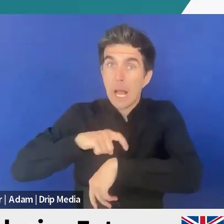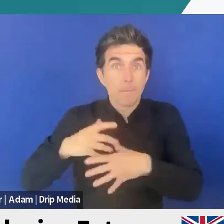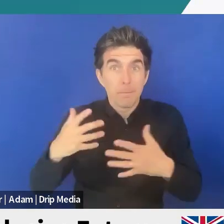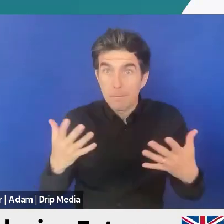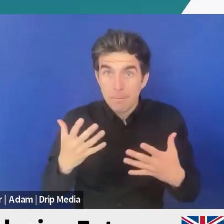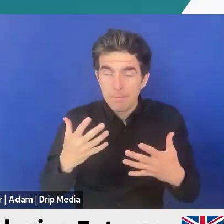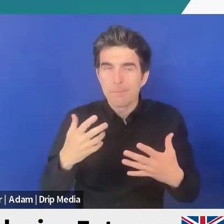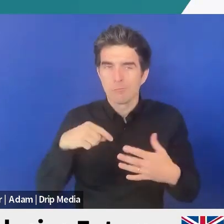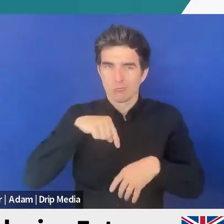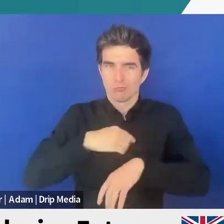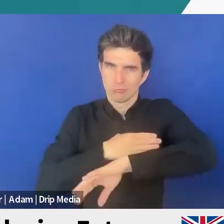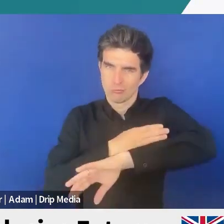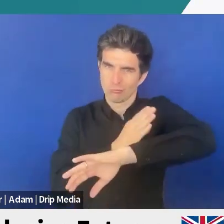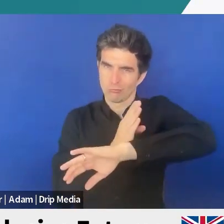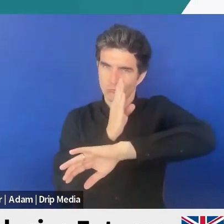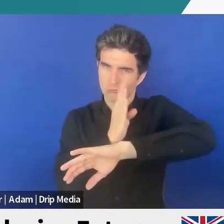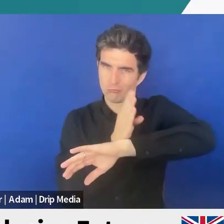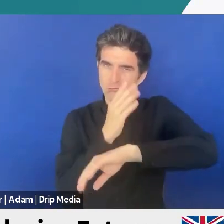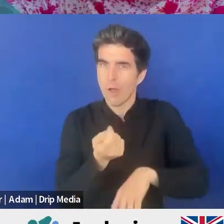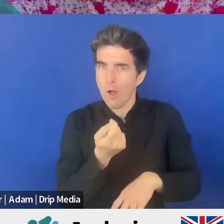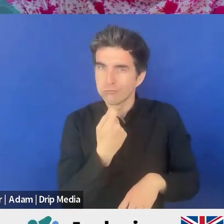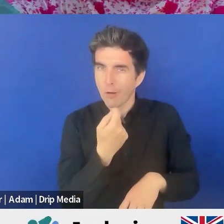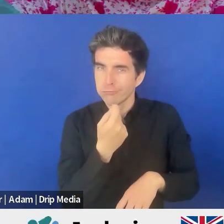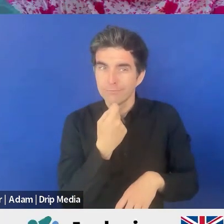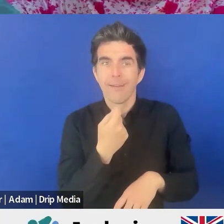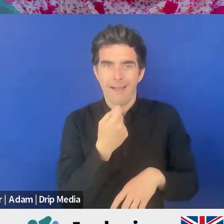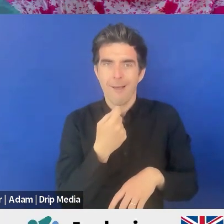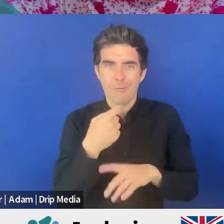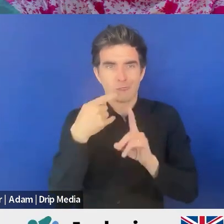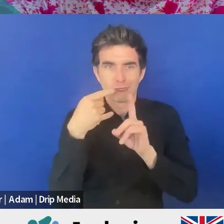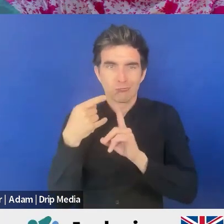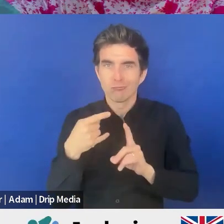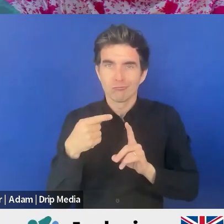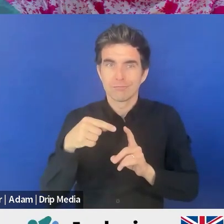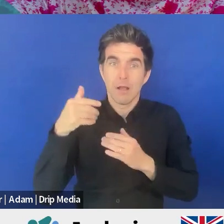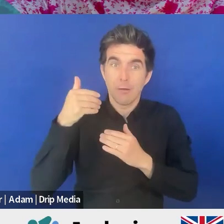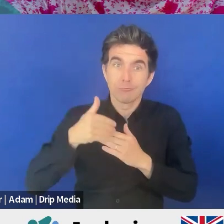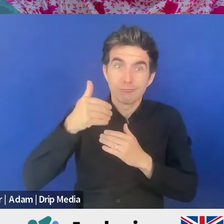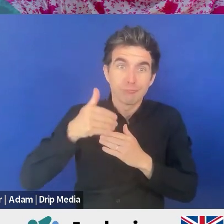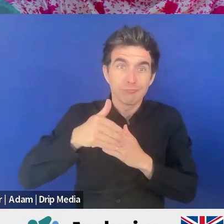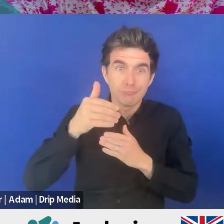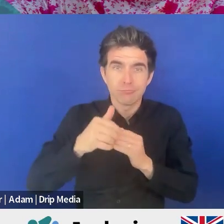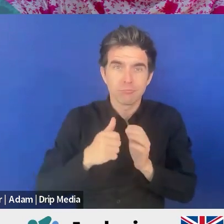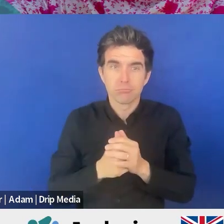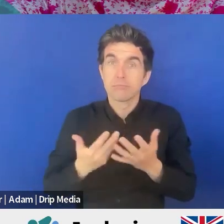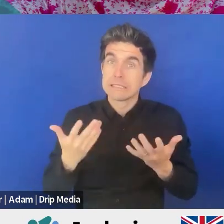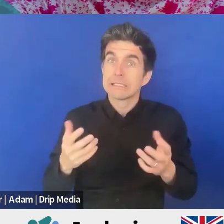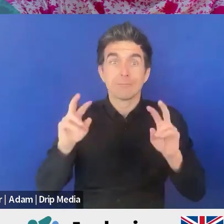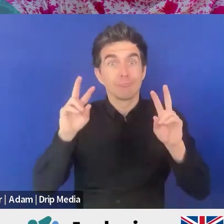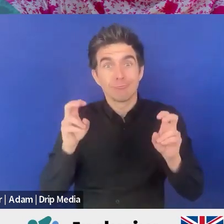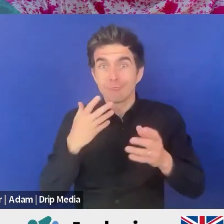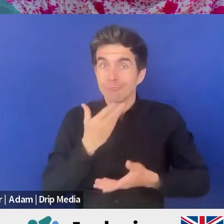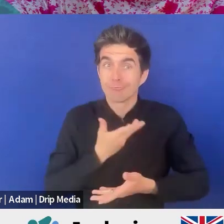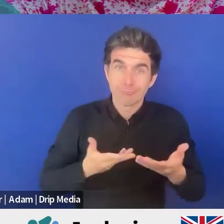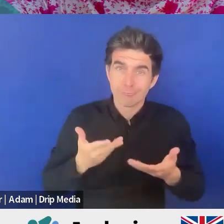inclusive education, and today's webinar will be in English. We have simultaneous translation available